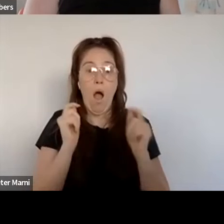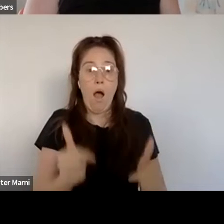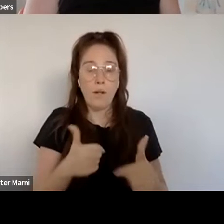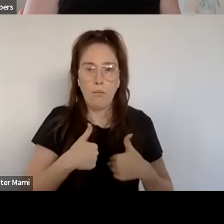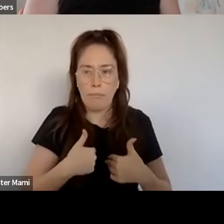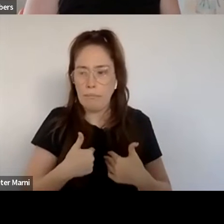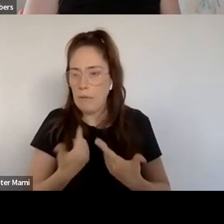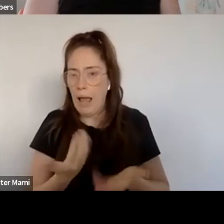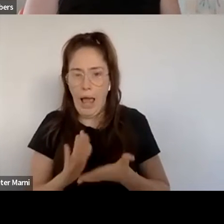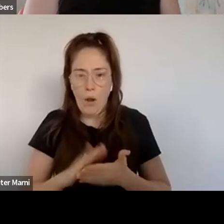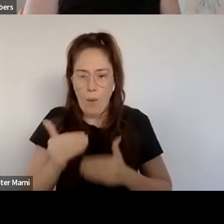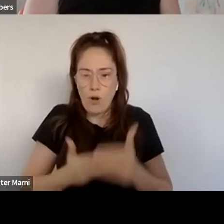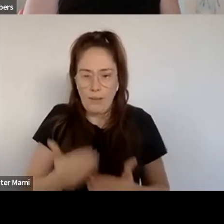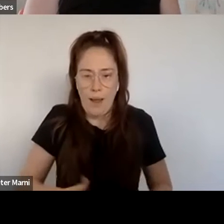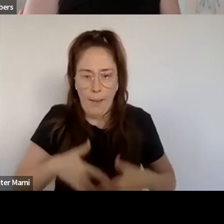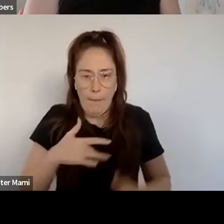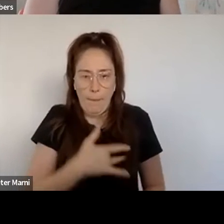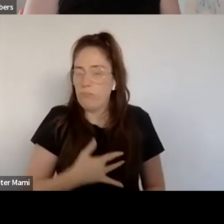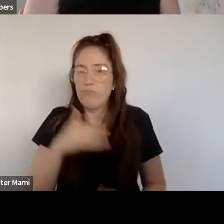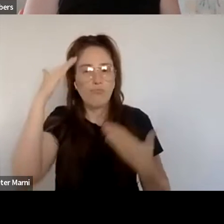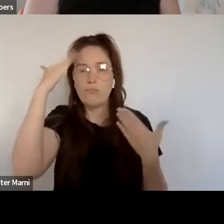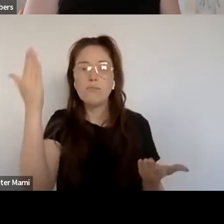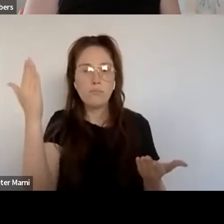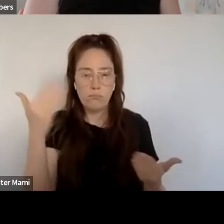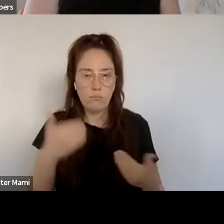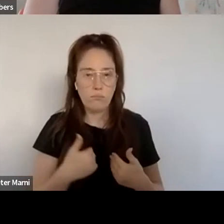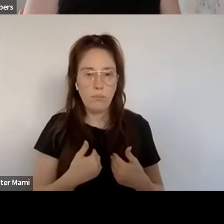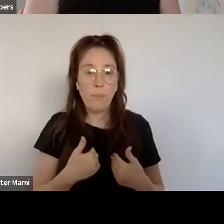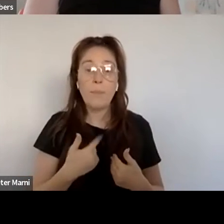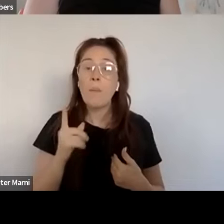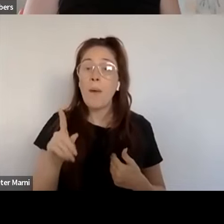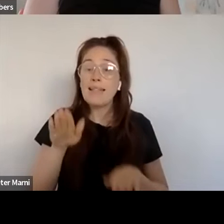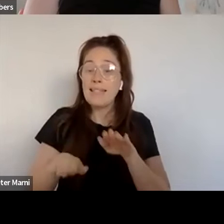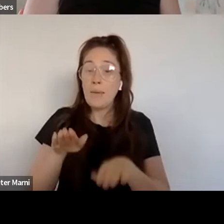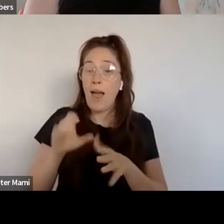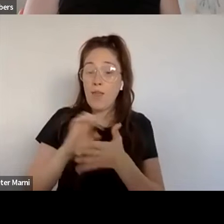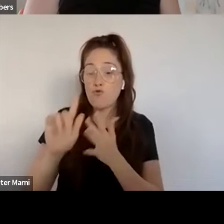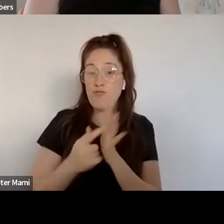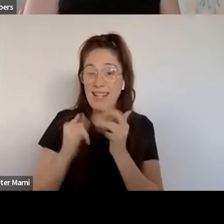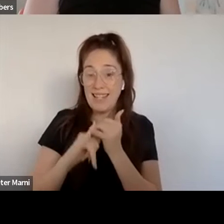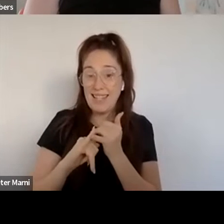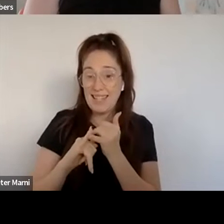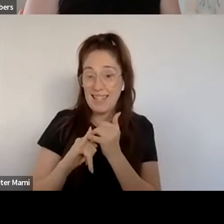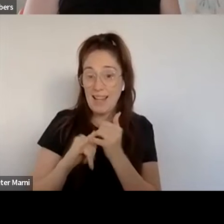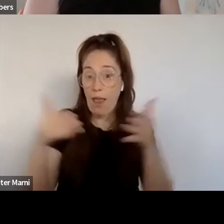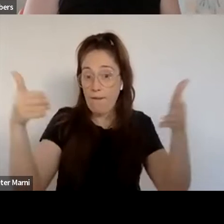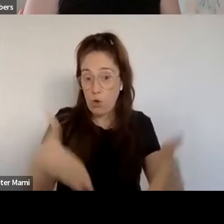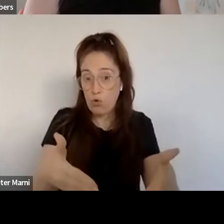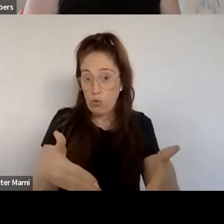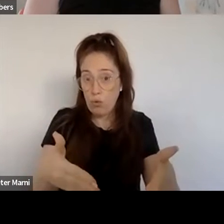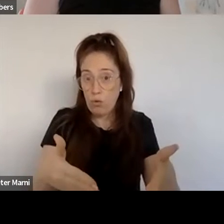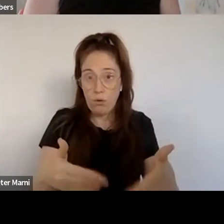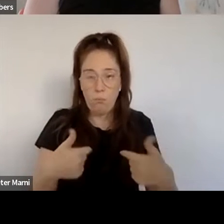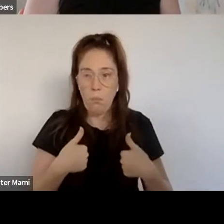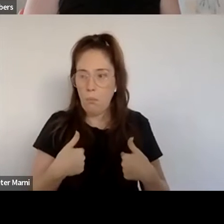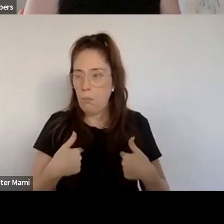process that. Similarly to Chris, at the funeral, I didn't know how to be either. I